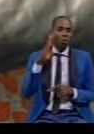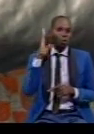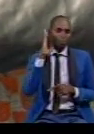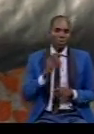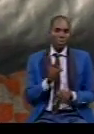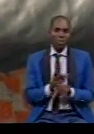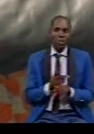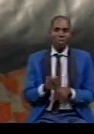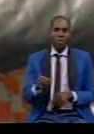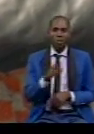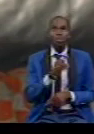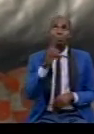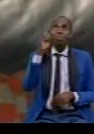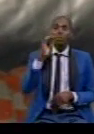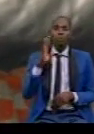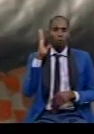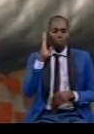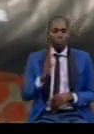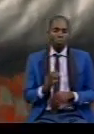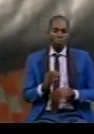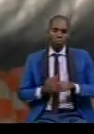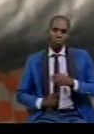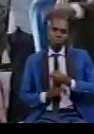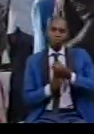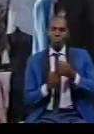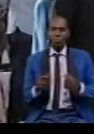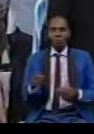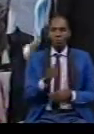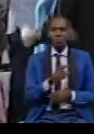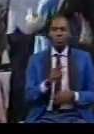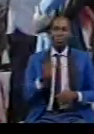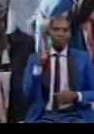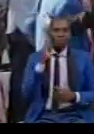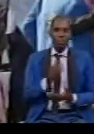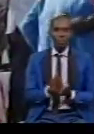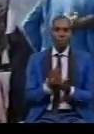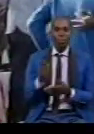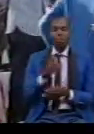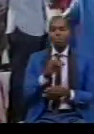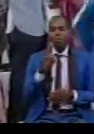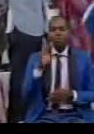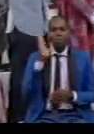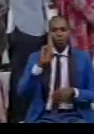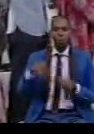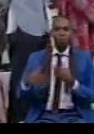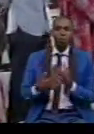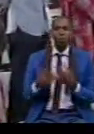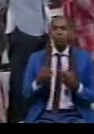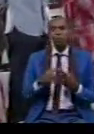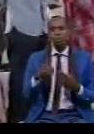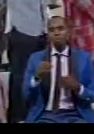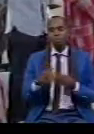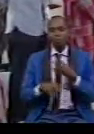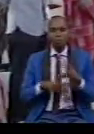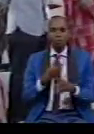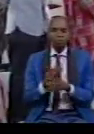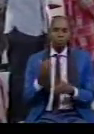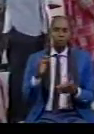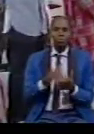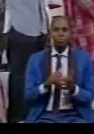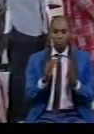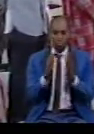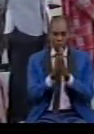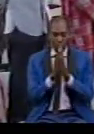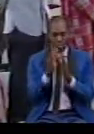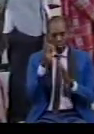Pastor, I read a lot, but the enemies will not allow me to retain what I read. They